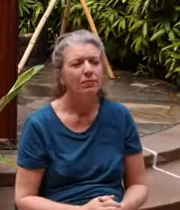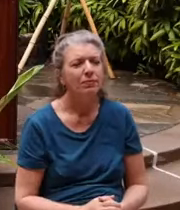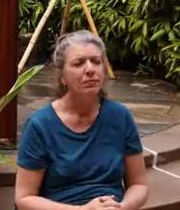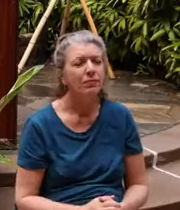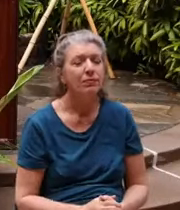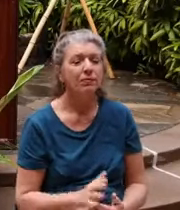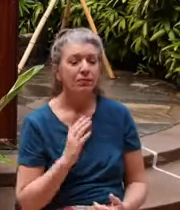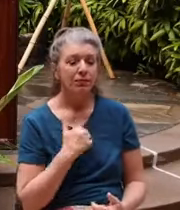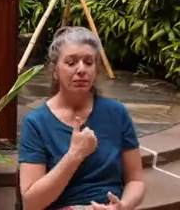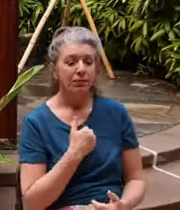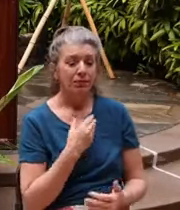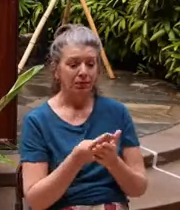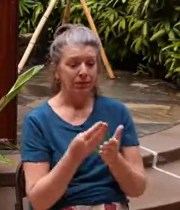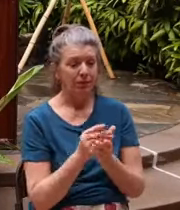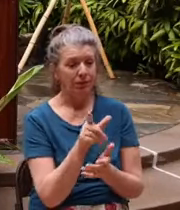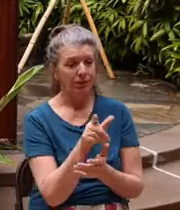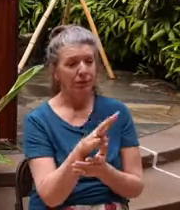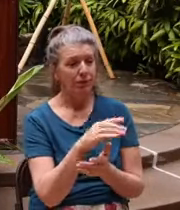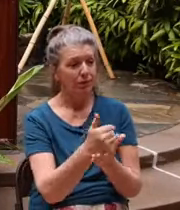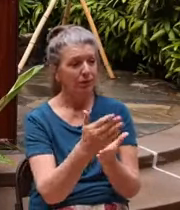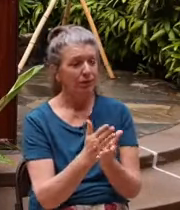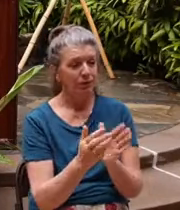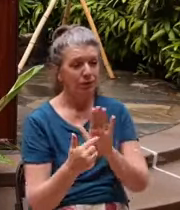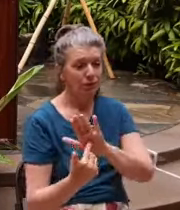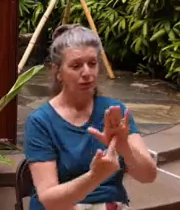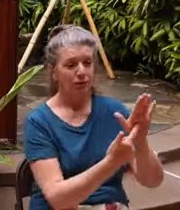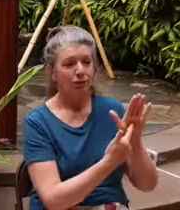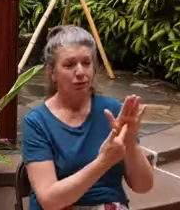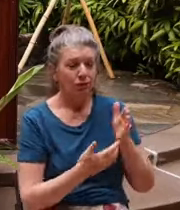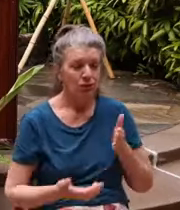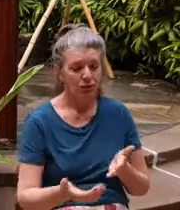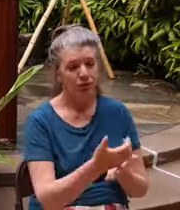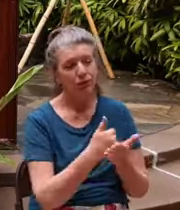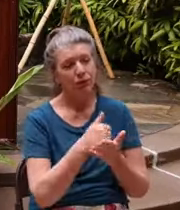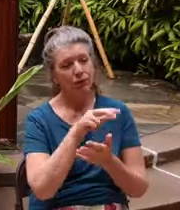Our fiscal 24 budget reflects proposed total revenues of